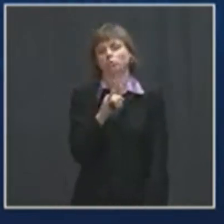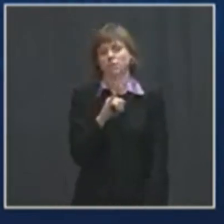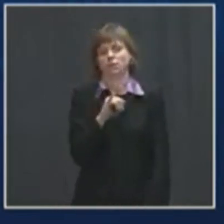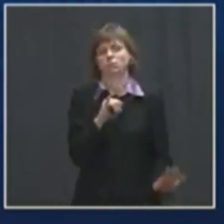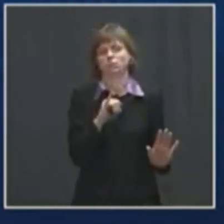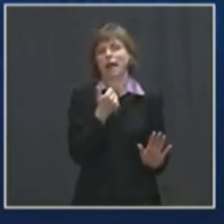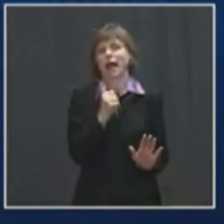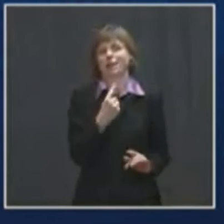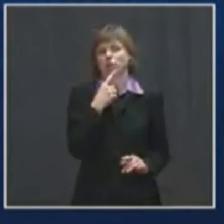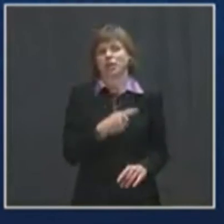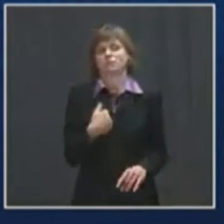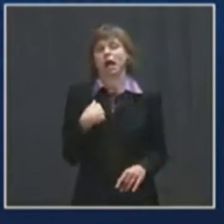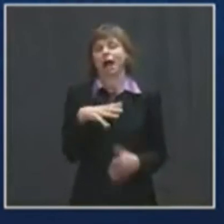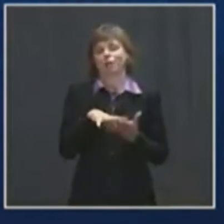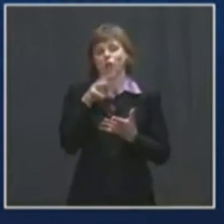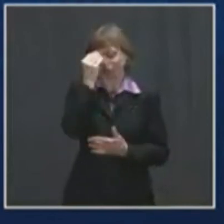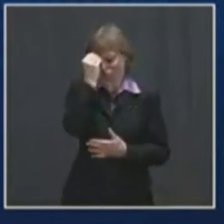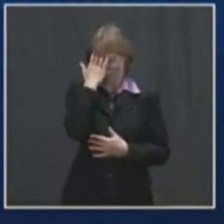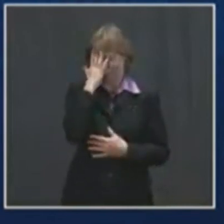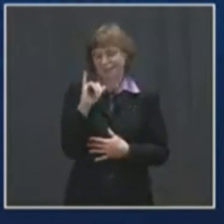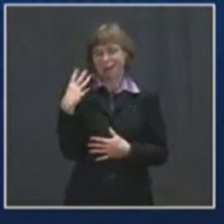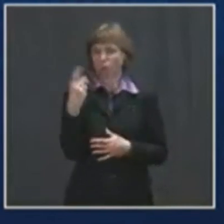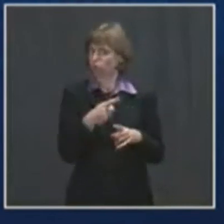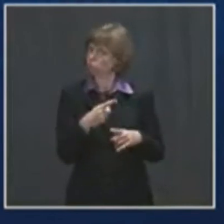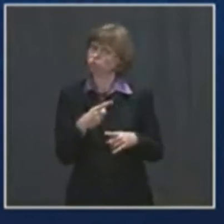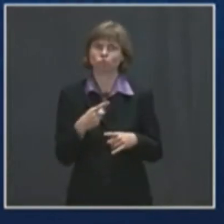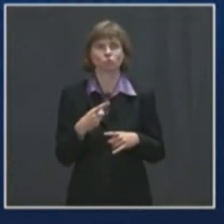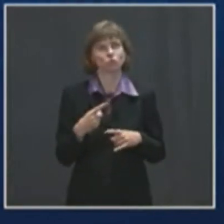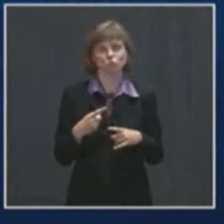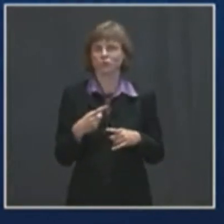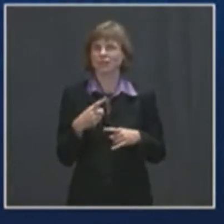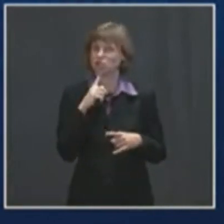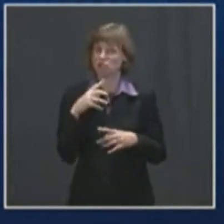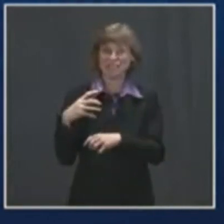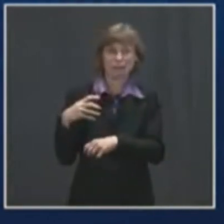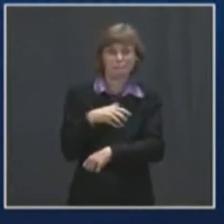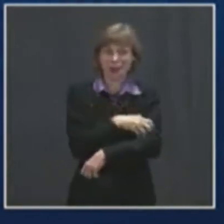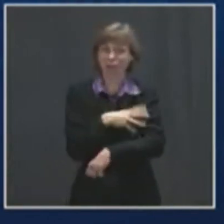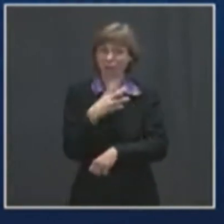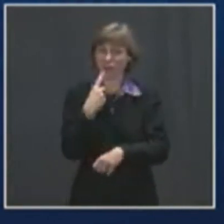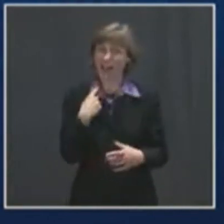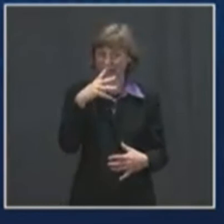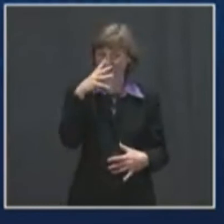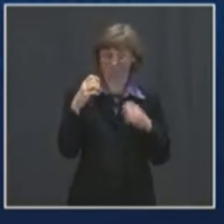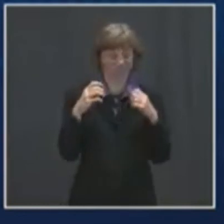She is a powerful and fierce force up there. We're not going to set a timeline